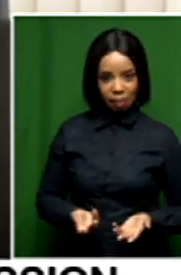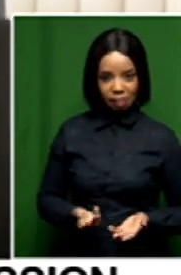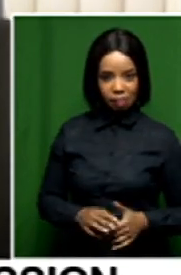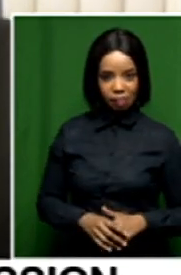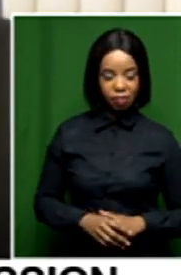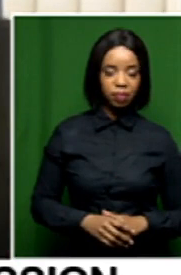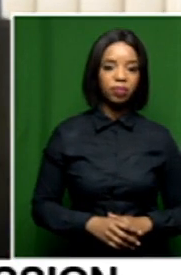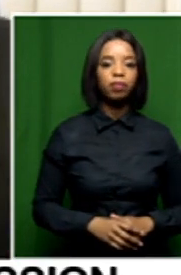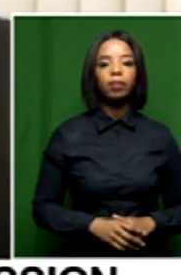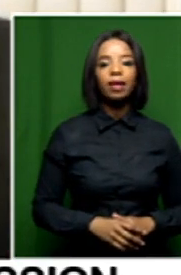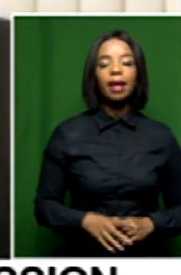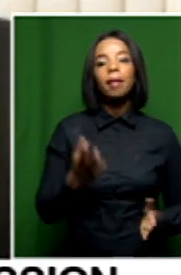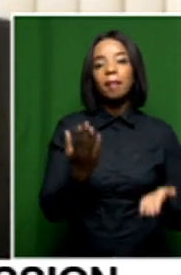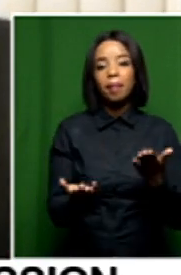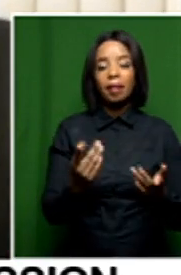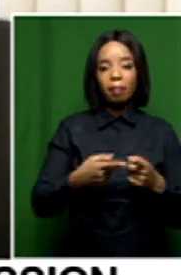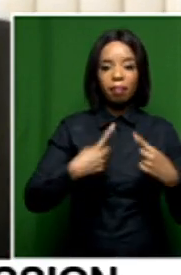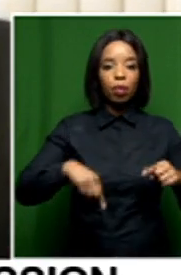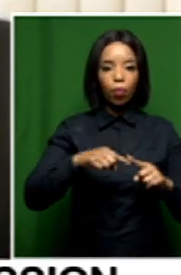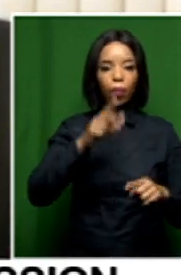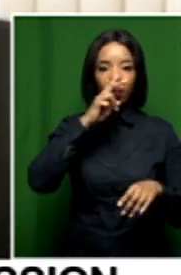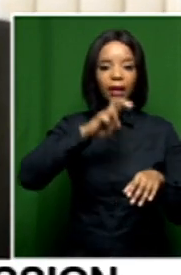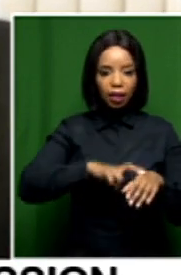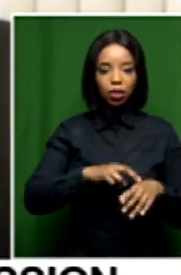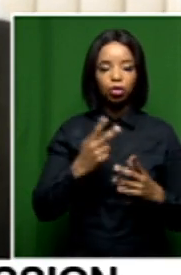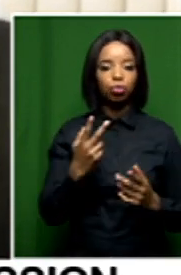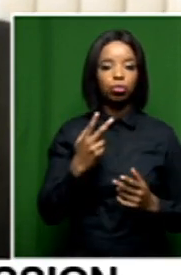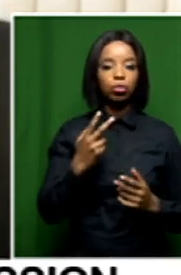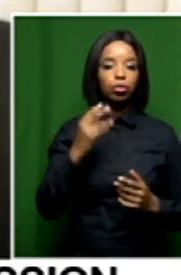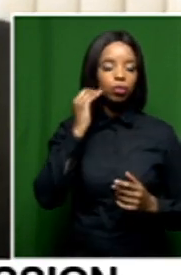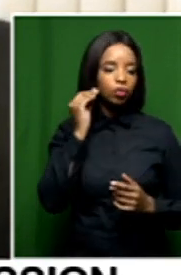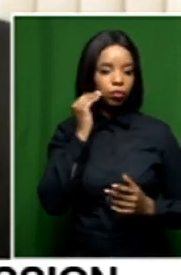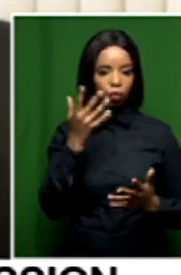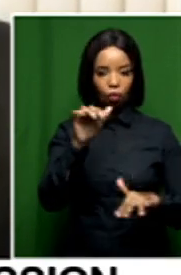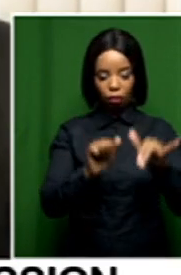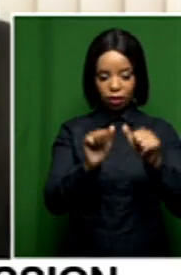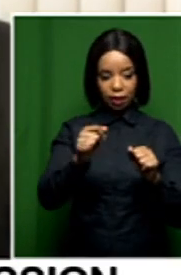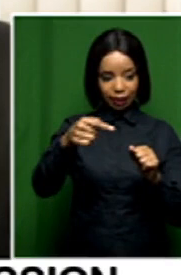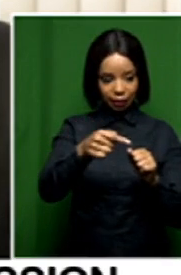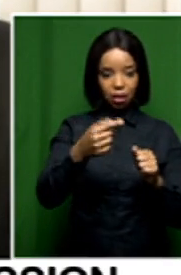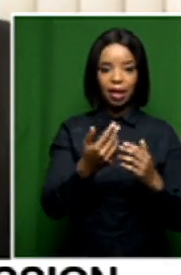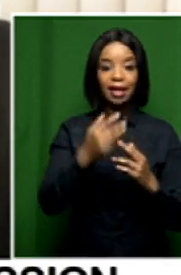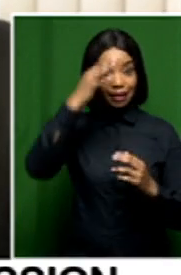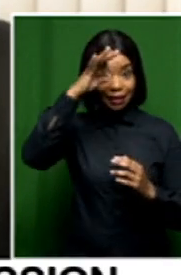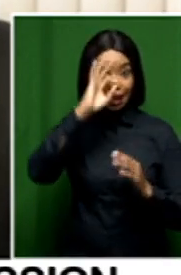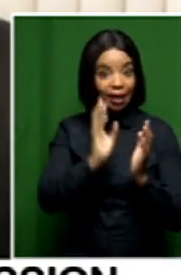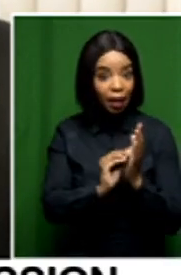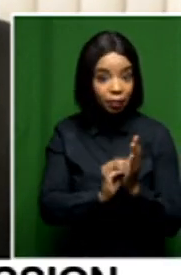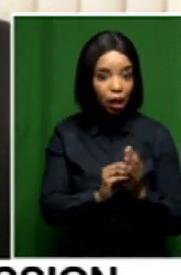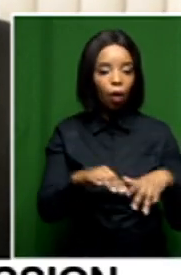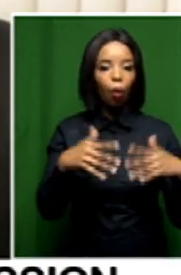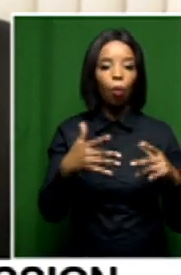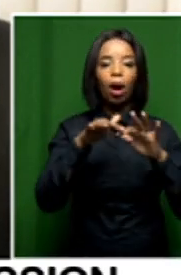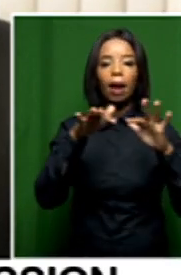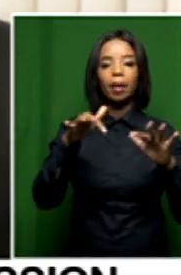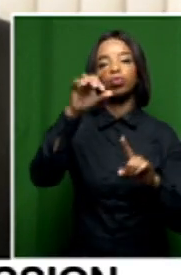Maybe we then have to assess whether do we call it state capture of people that are not able to do their job or they fail to do their job. Do we call it state